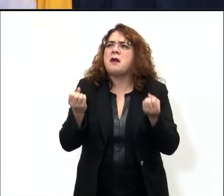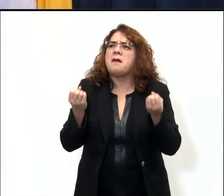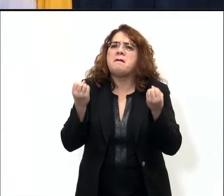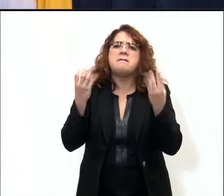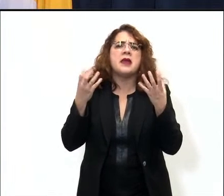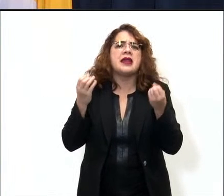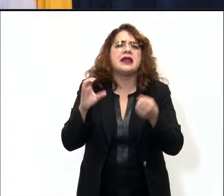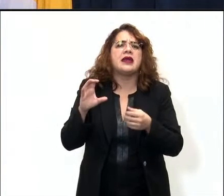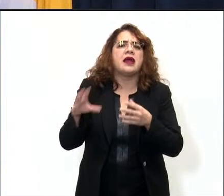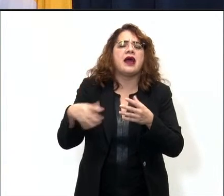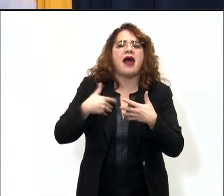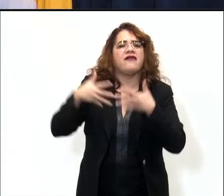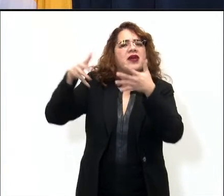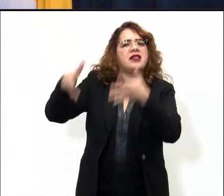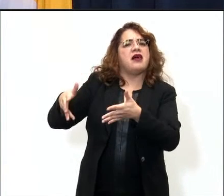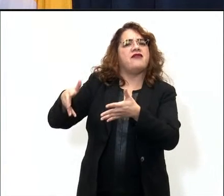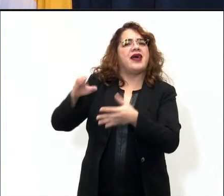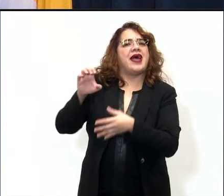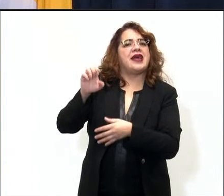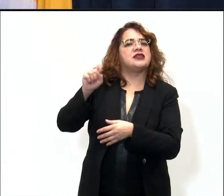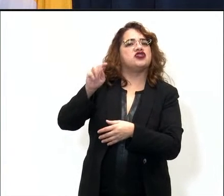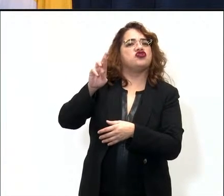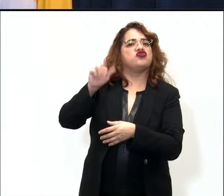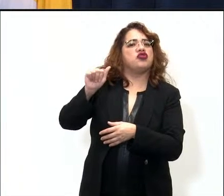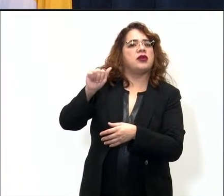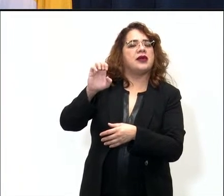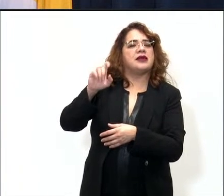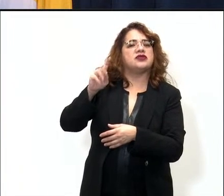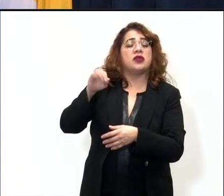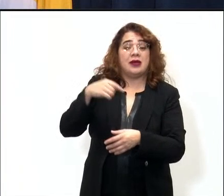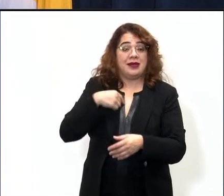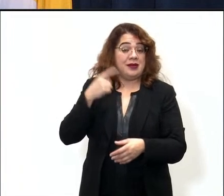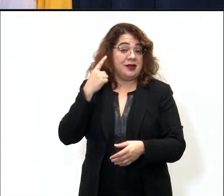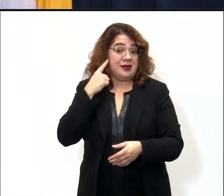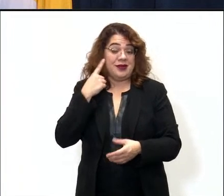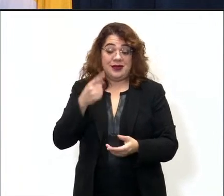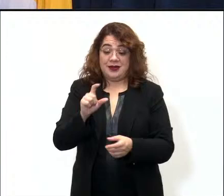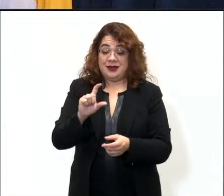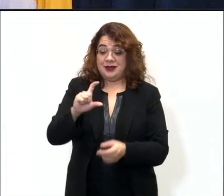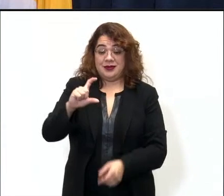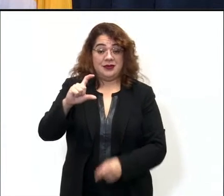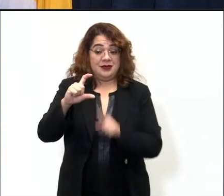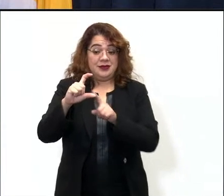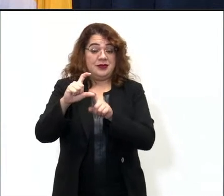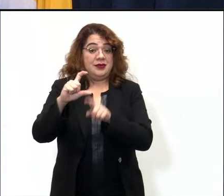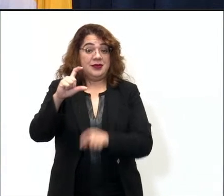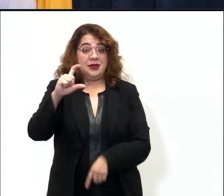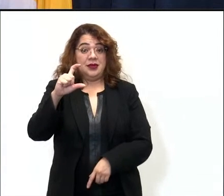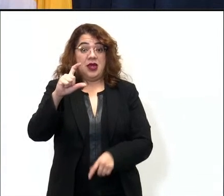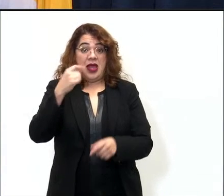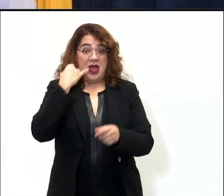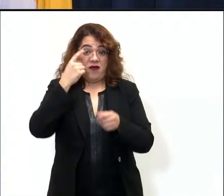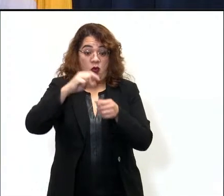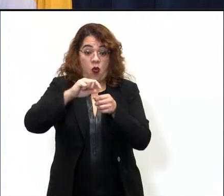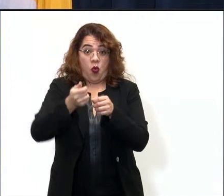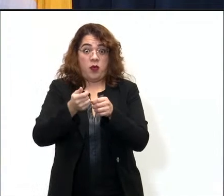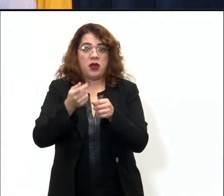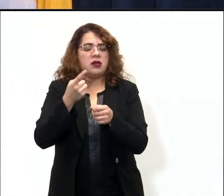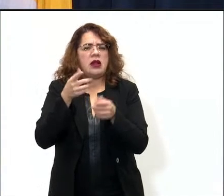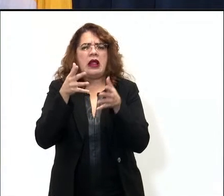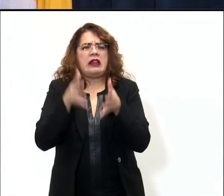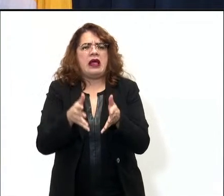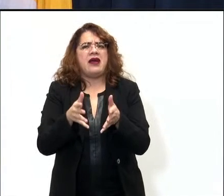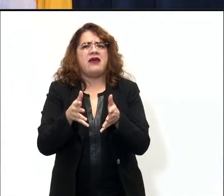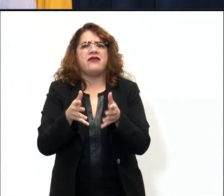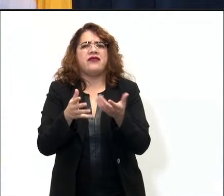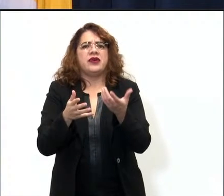us, what extra vaccine means is you have a vial. The vial is only good for a short amount of time once it's been opened. If you have a couple